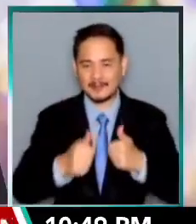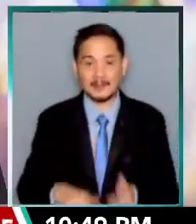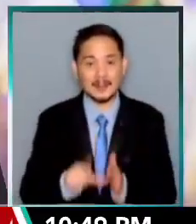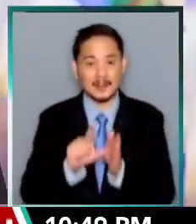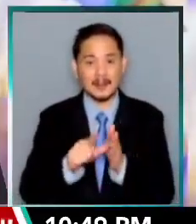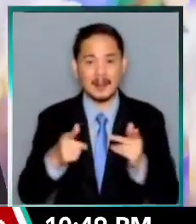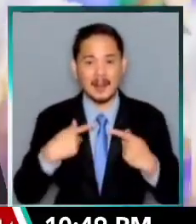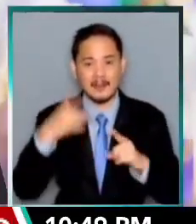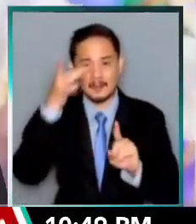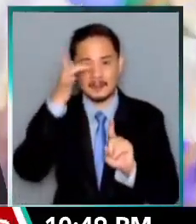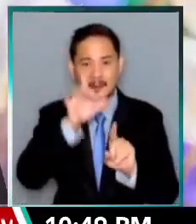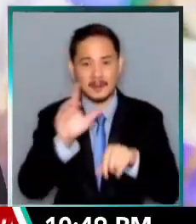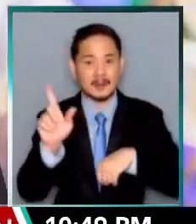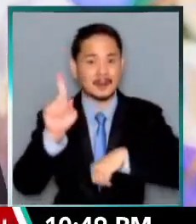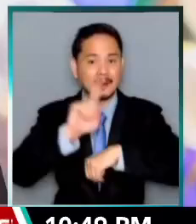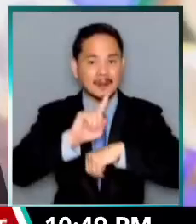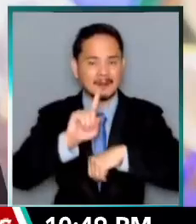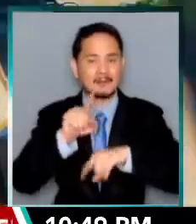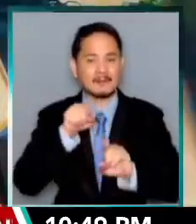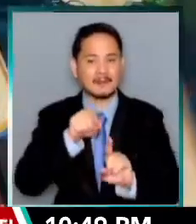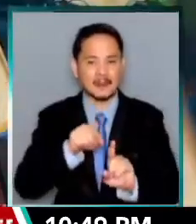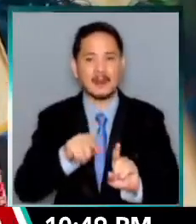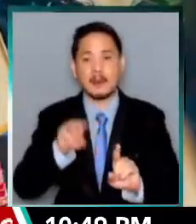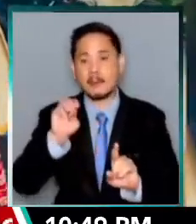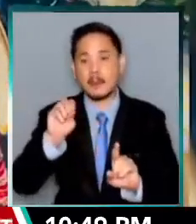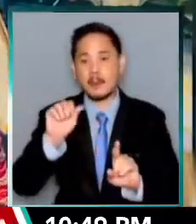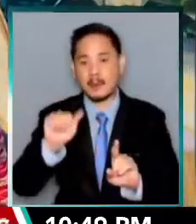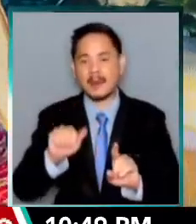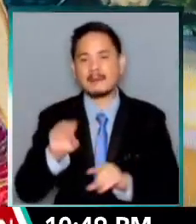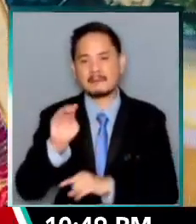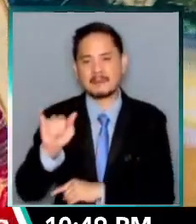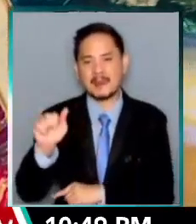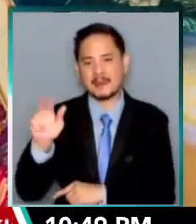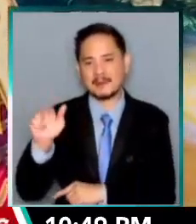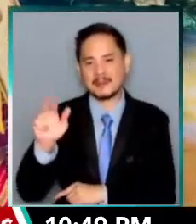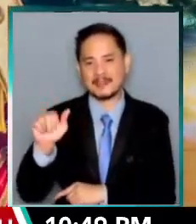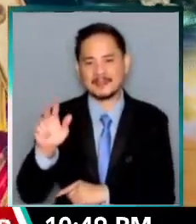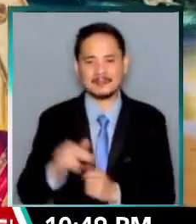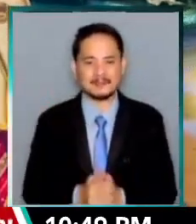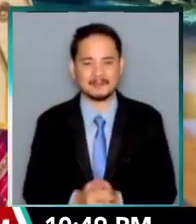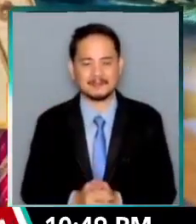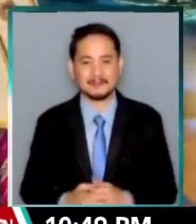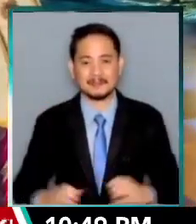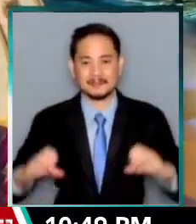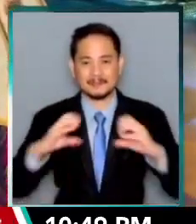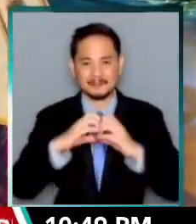Night sa May 13 sa Mall of Asia Arena. Katatibayan, nagbabalita para sa GMA Integrated News.